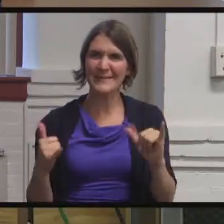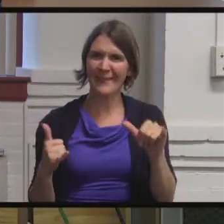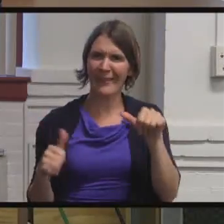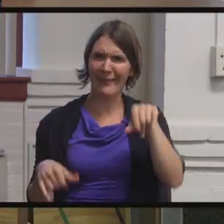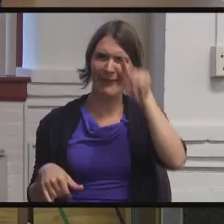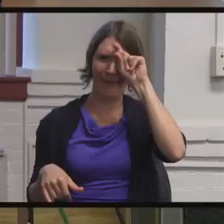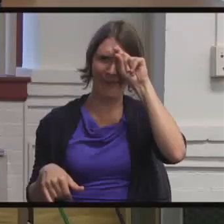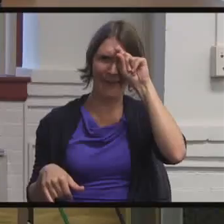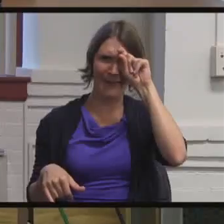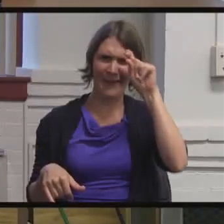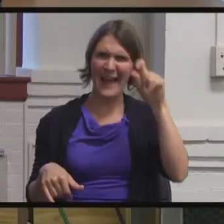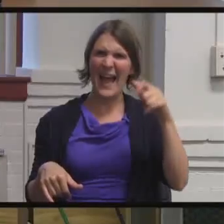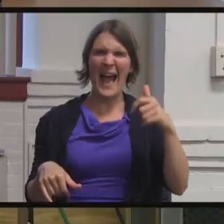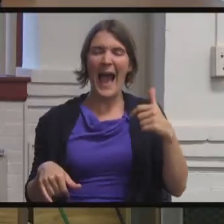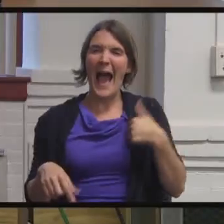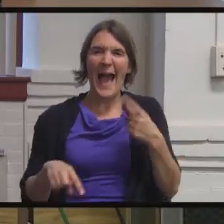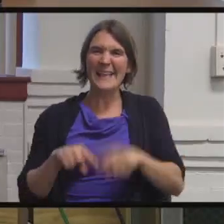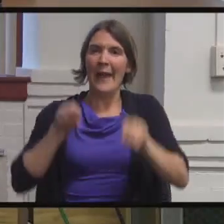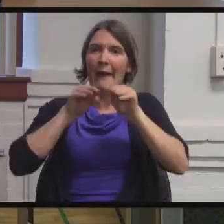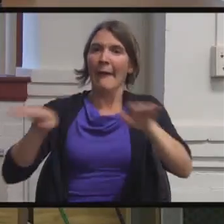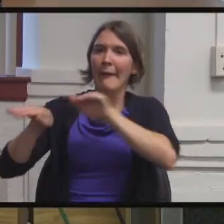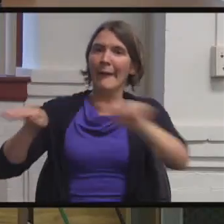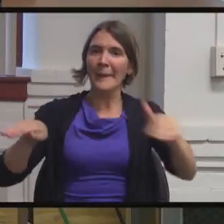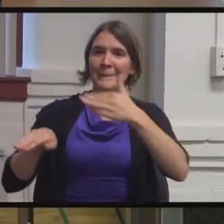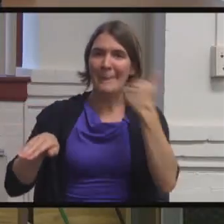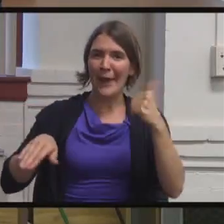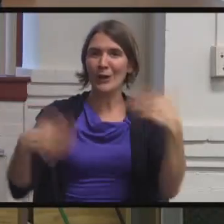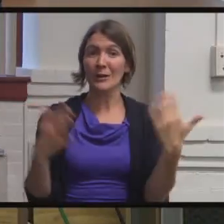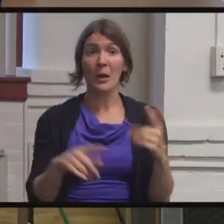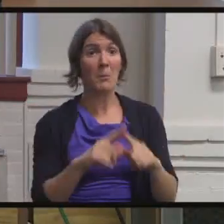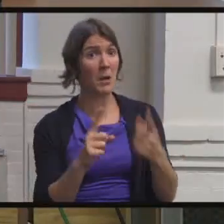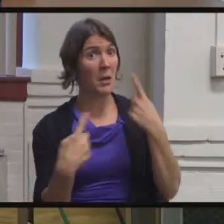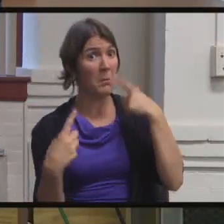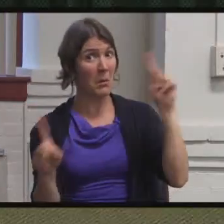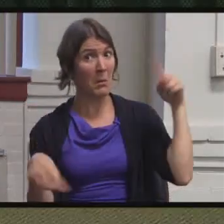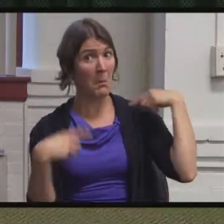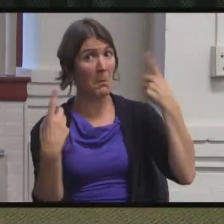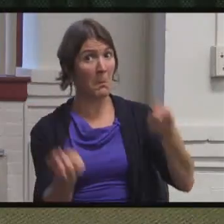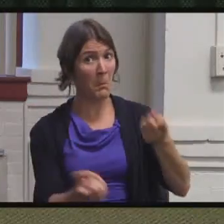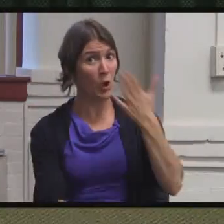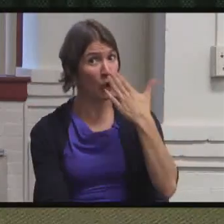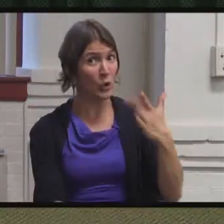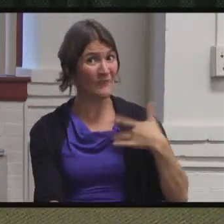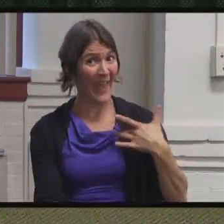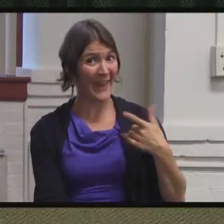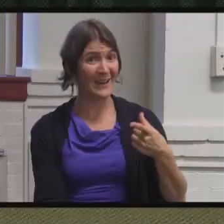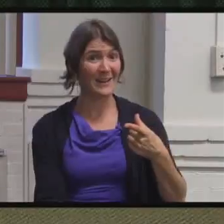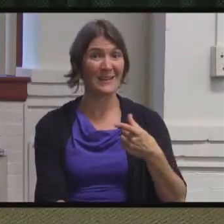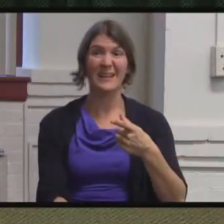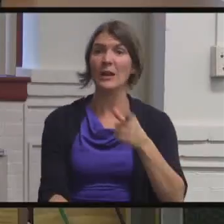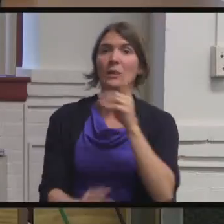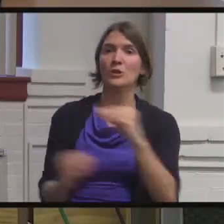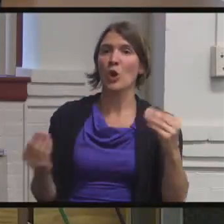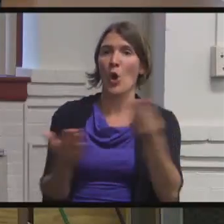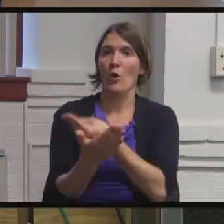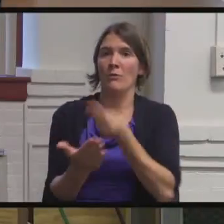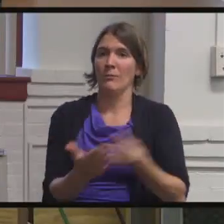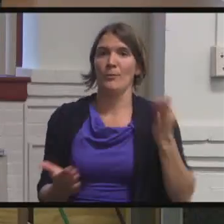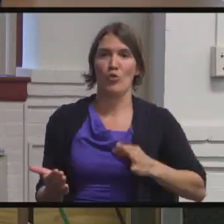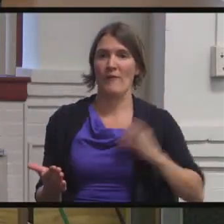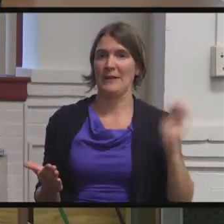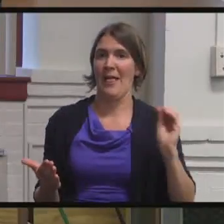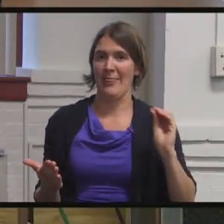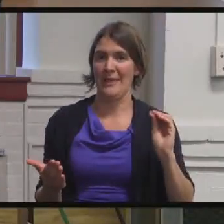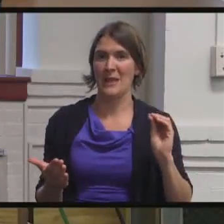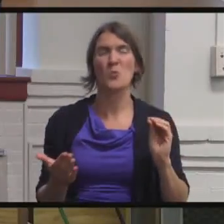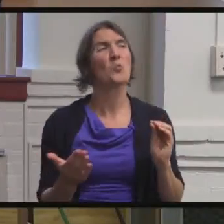at how bad they am at getting the word out. But it's been successful over years past. Well, I mean, it makes no money. So in that sense,